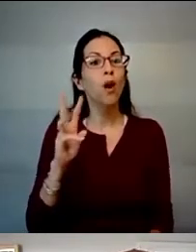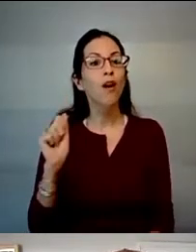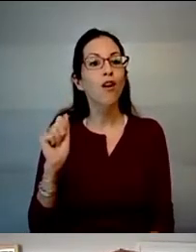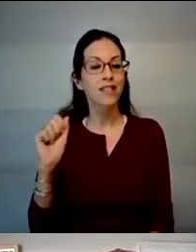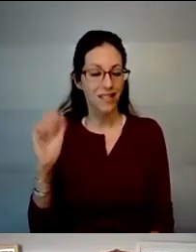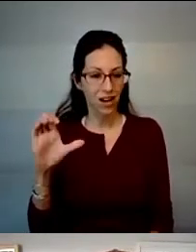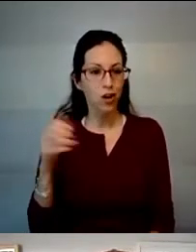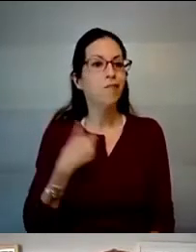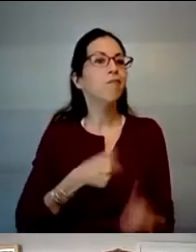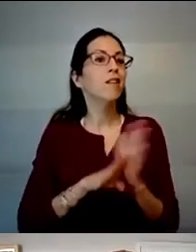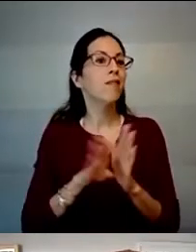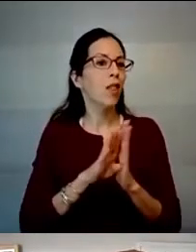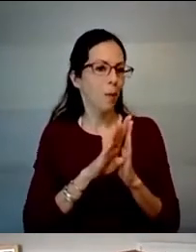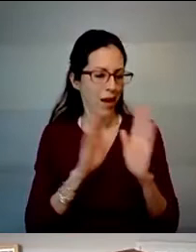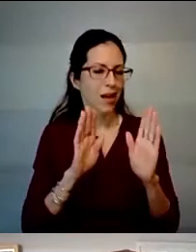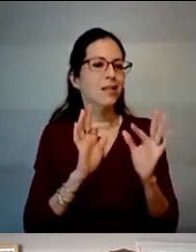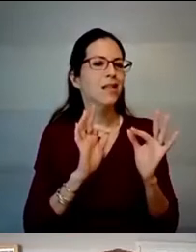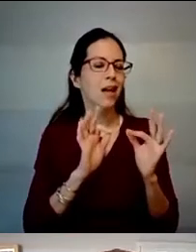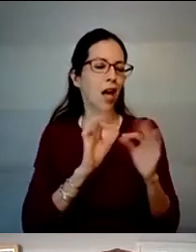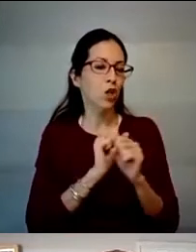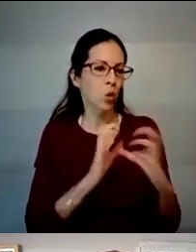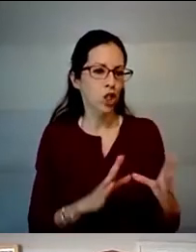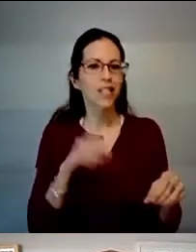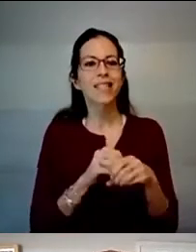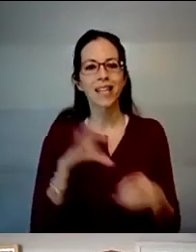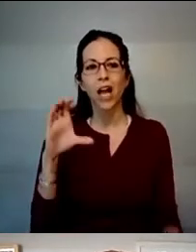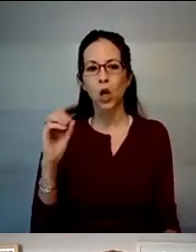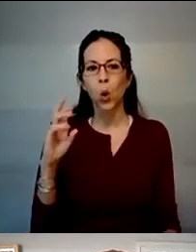associate in corporate relations. Sean?